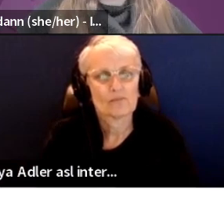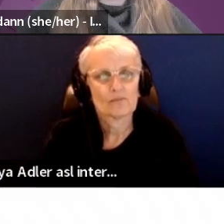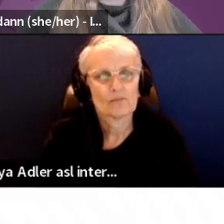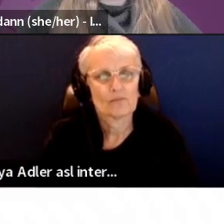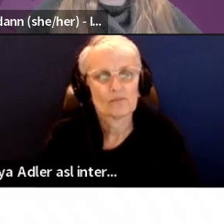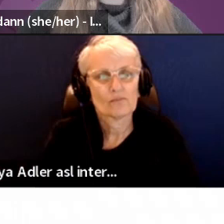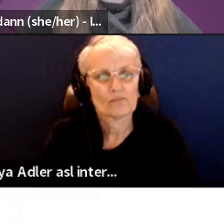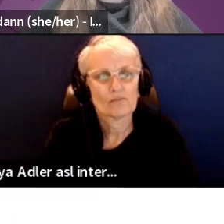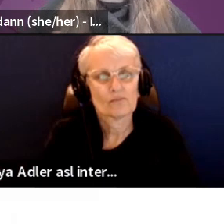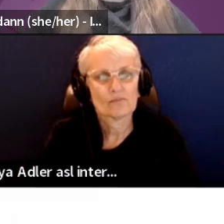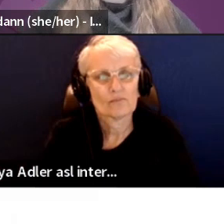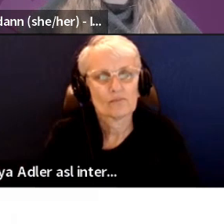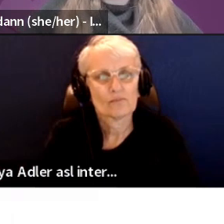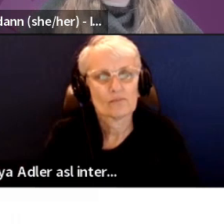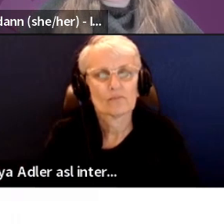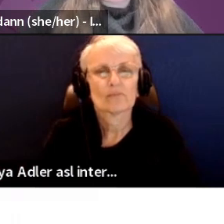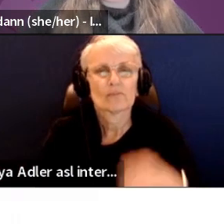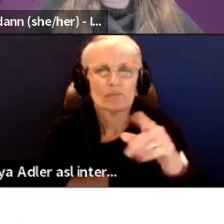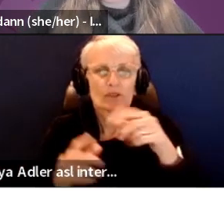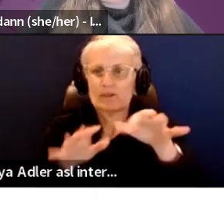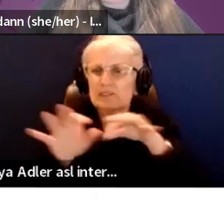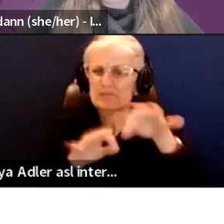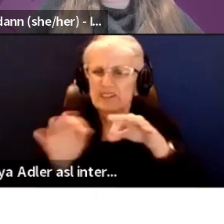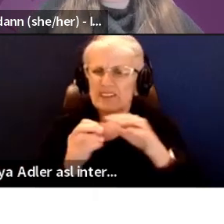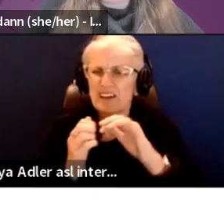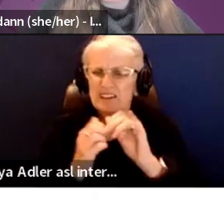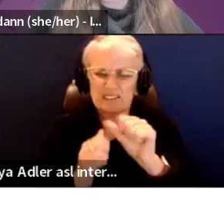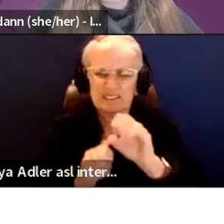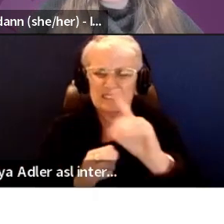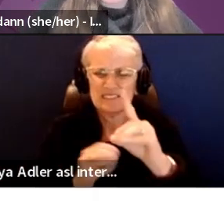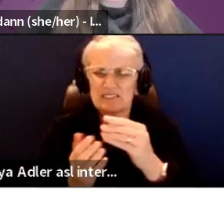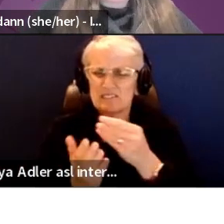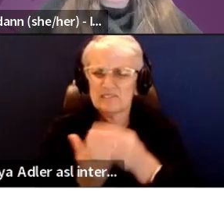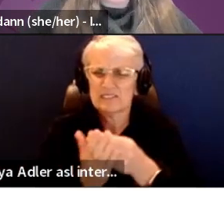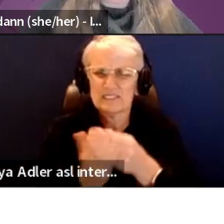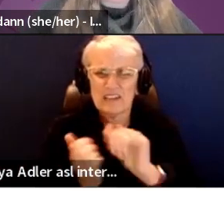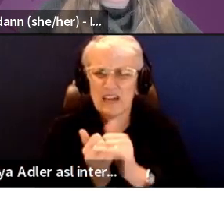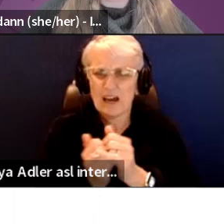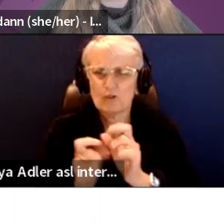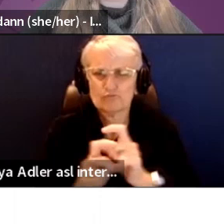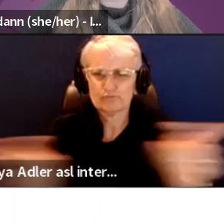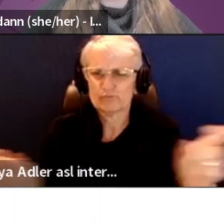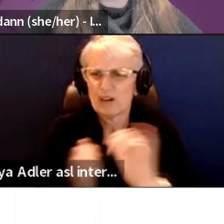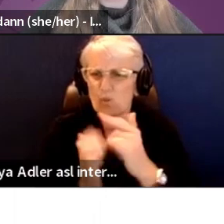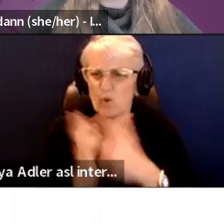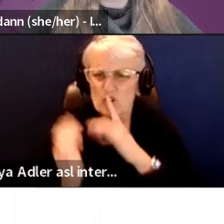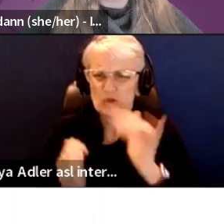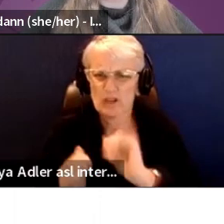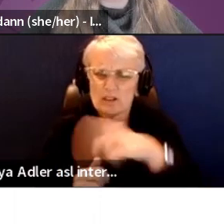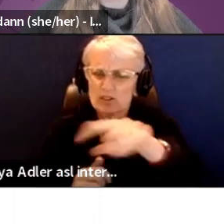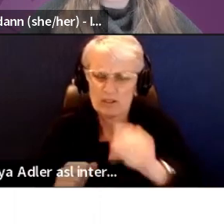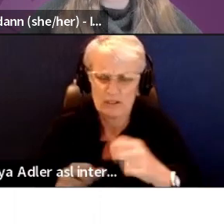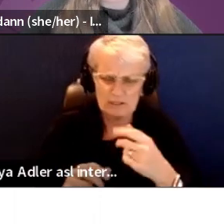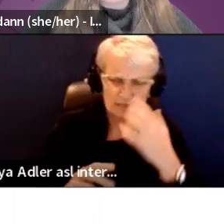So we wanted to provide some information about how the seed funding disbursement works, because this could kind of help you determine if